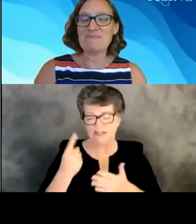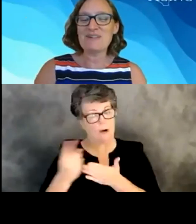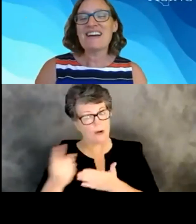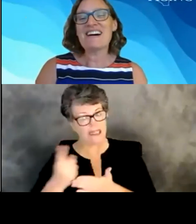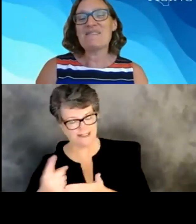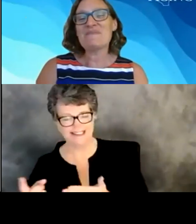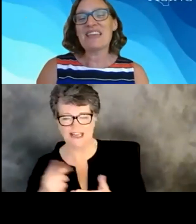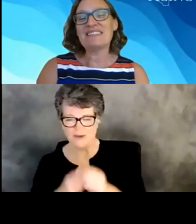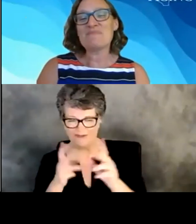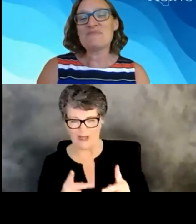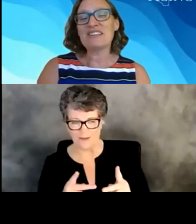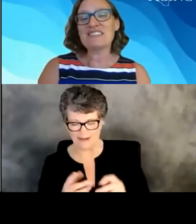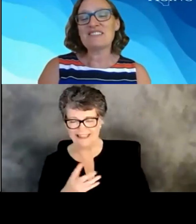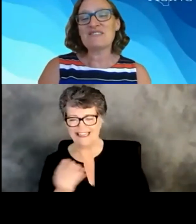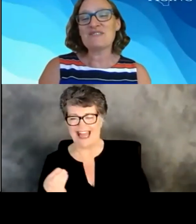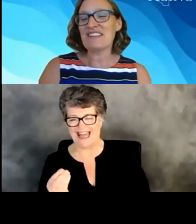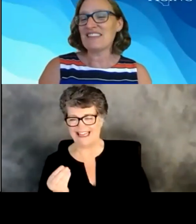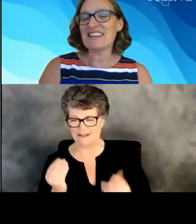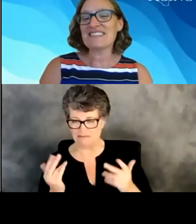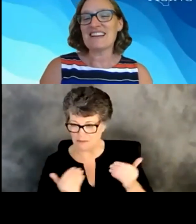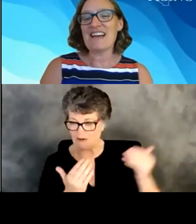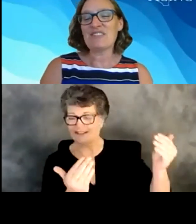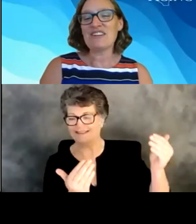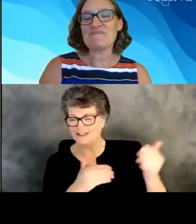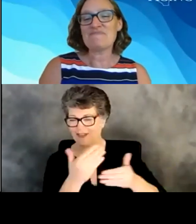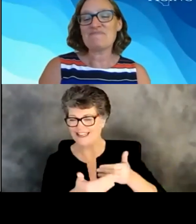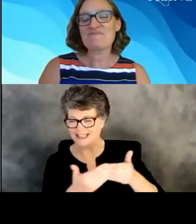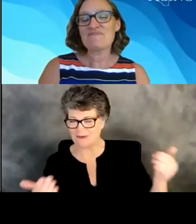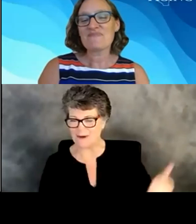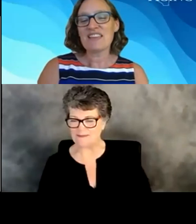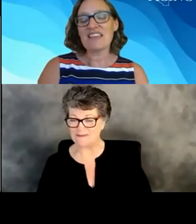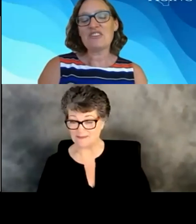follow up and move us to the next half of the year.